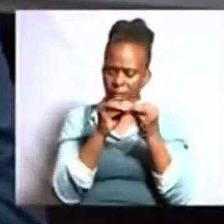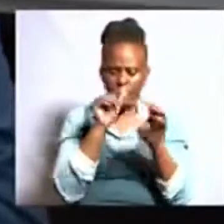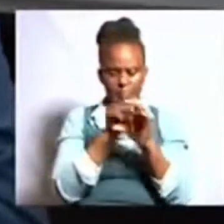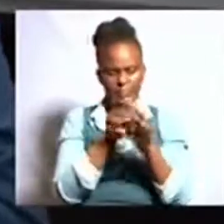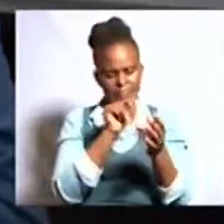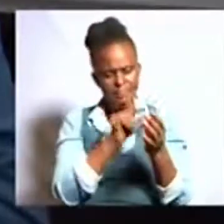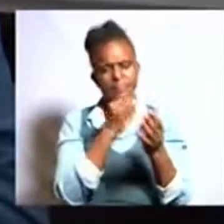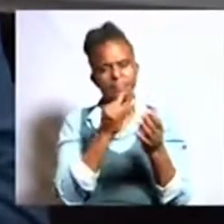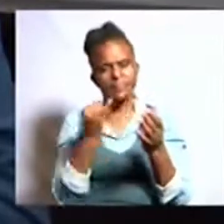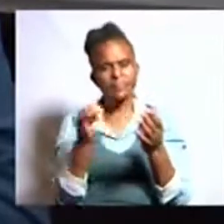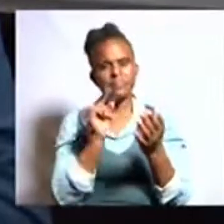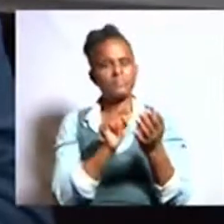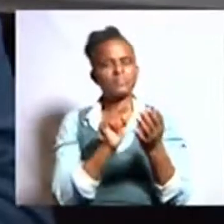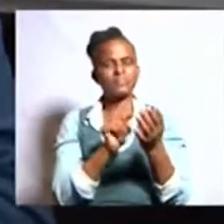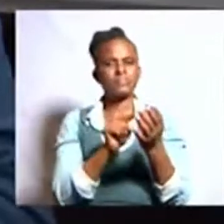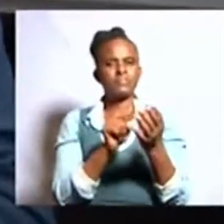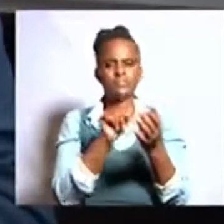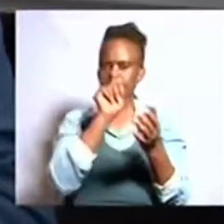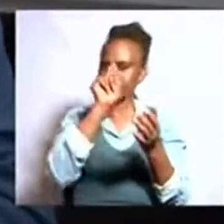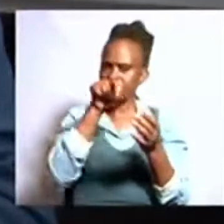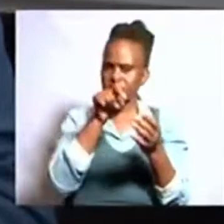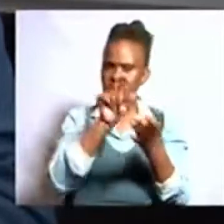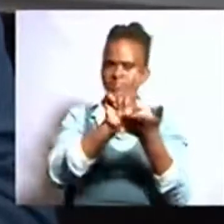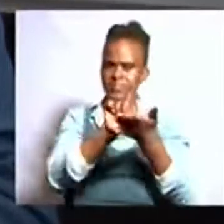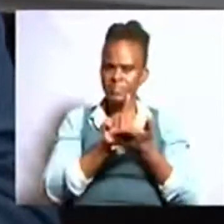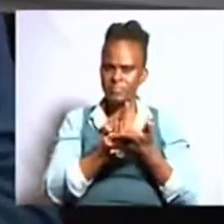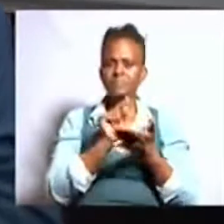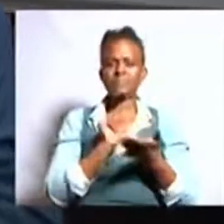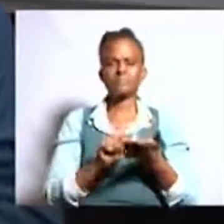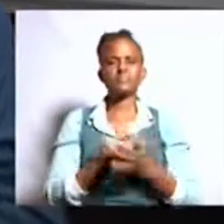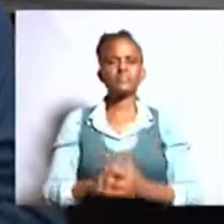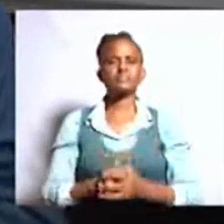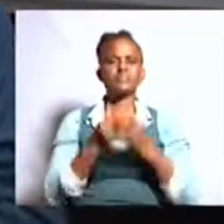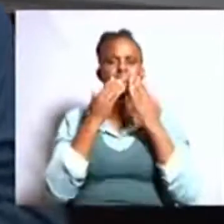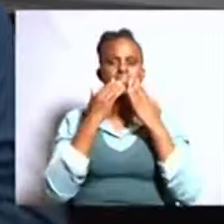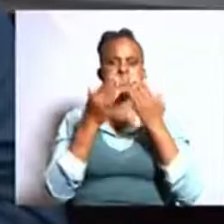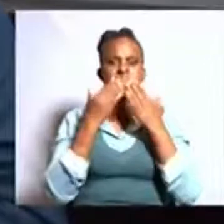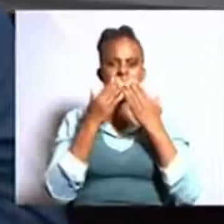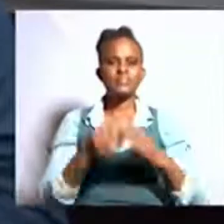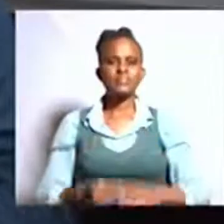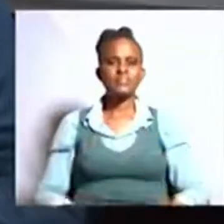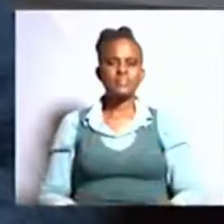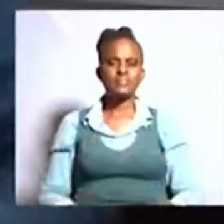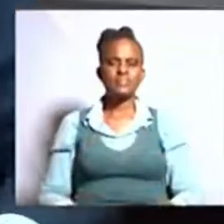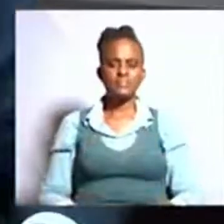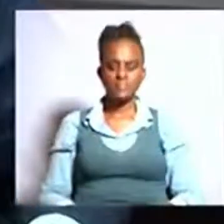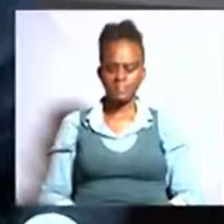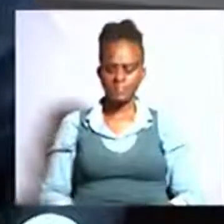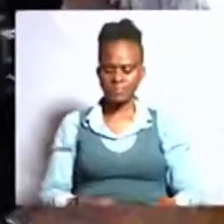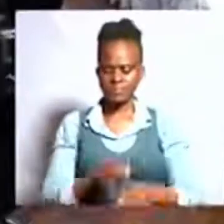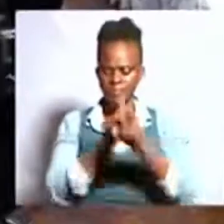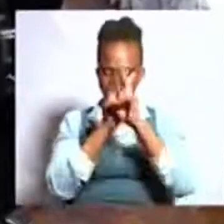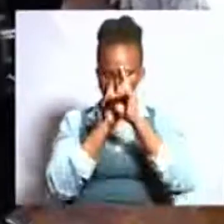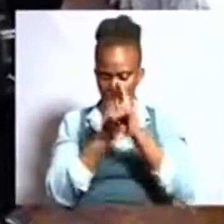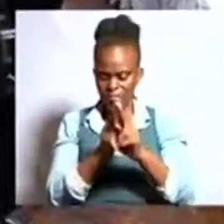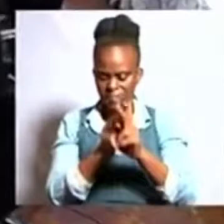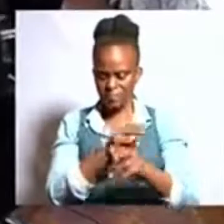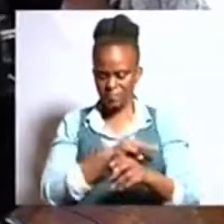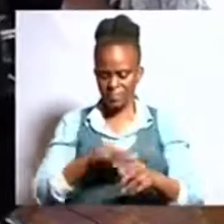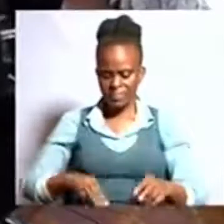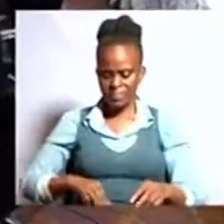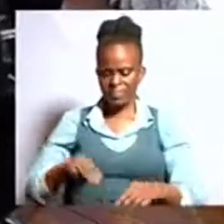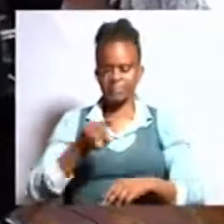issue of this insurance on the loans? Thank you. Honorable Mumba, I think that question has